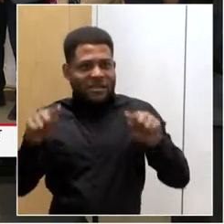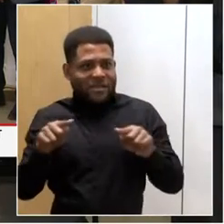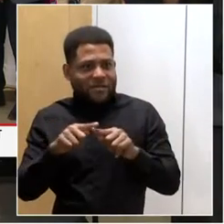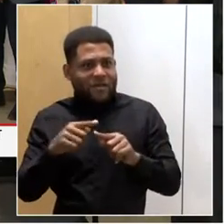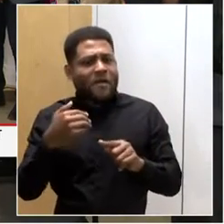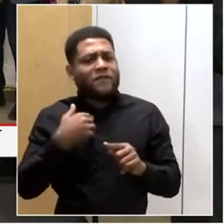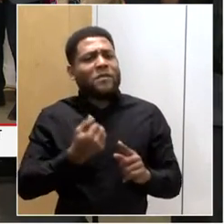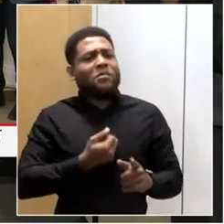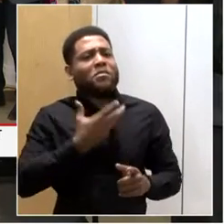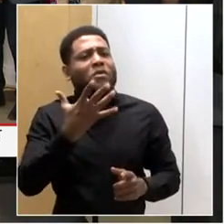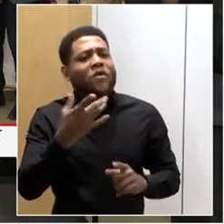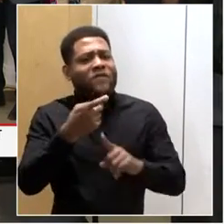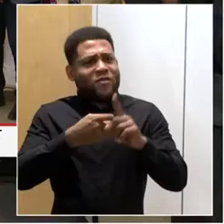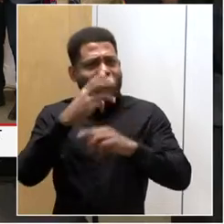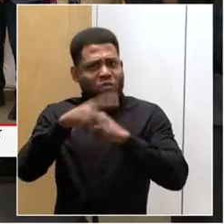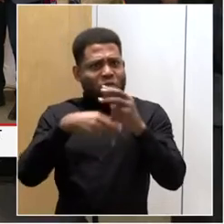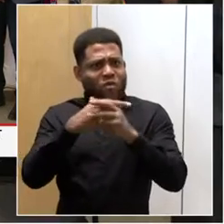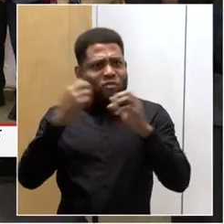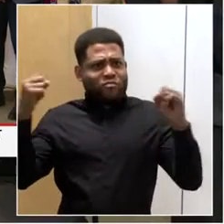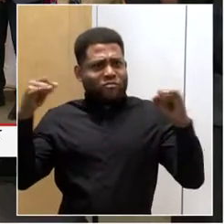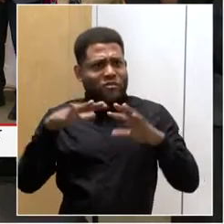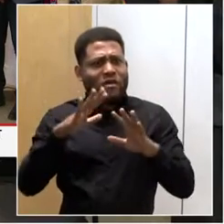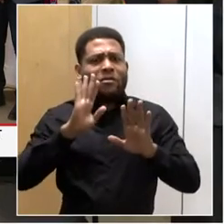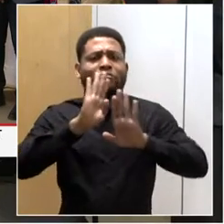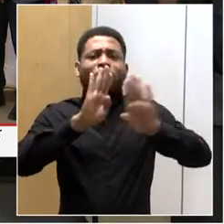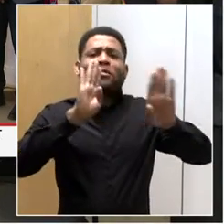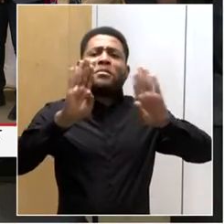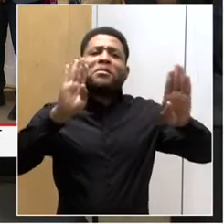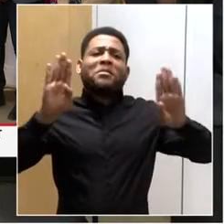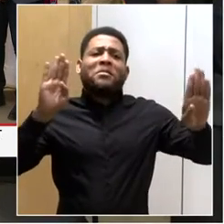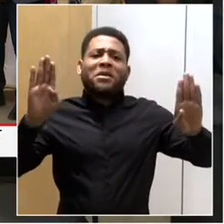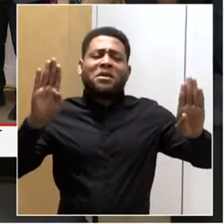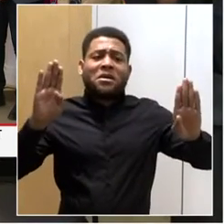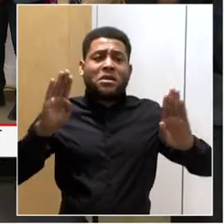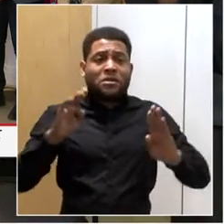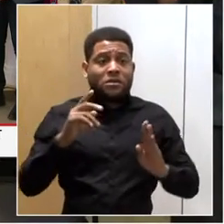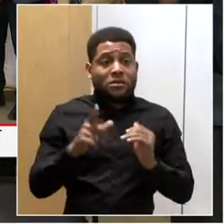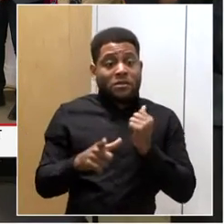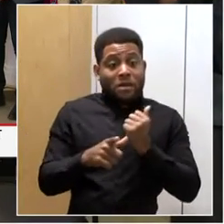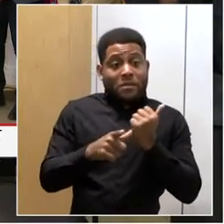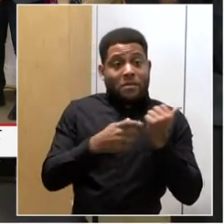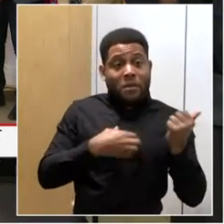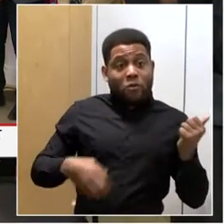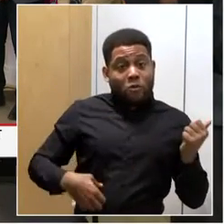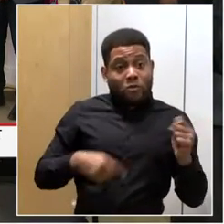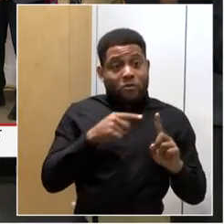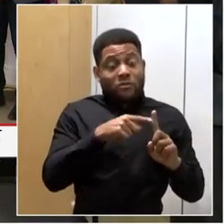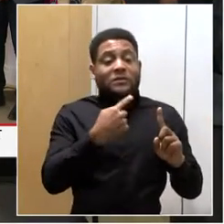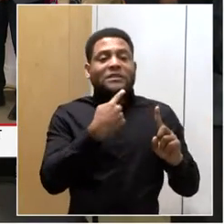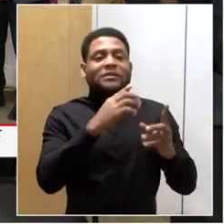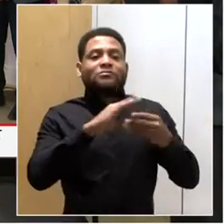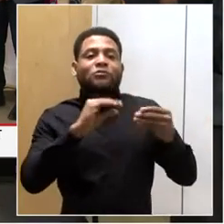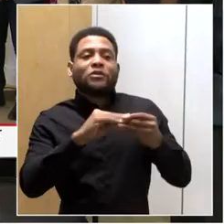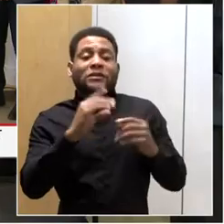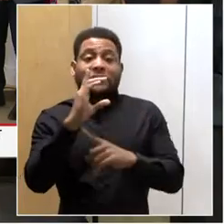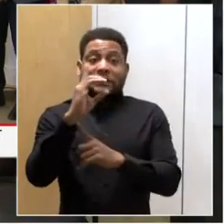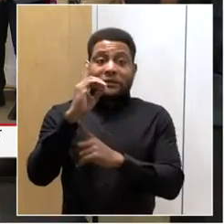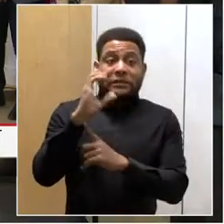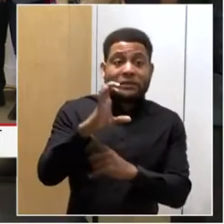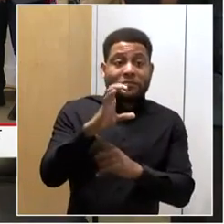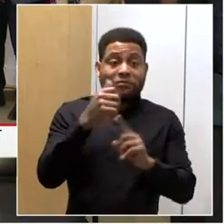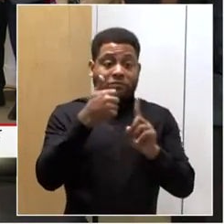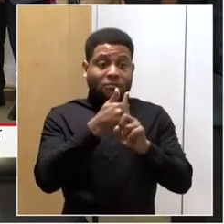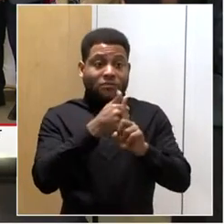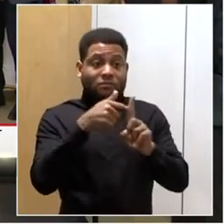In fact, Deputy Mayor mentioned that Washington, D.C. is not only local and national, but also global.